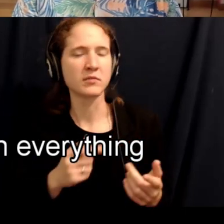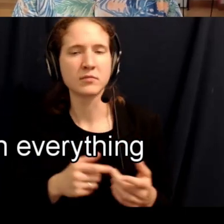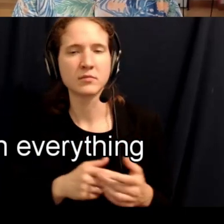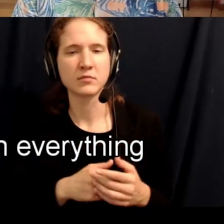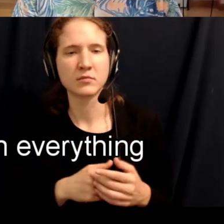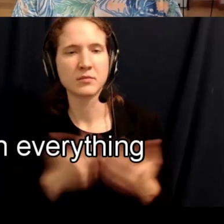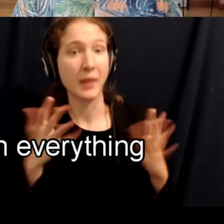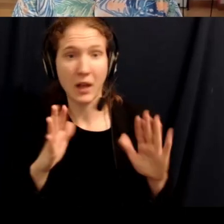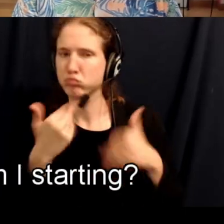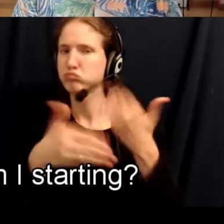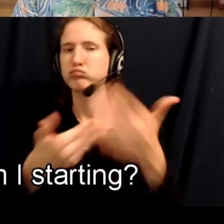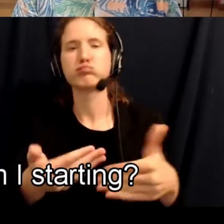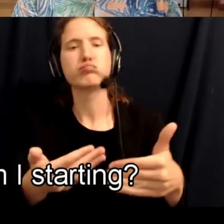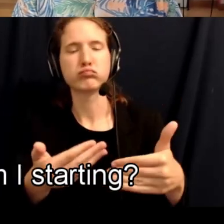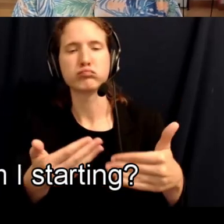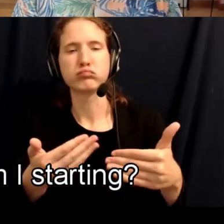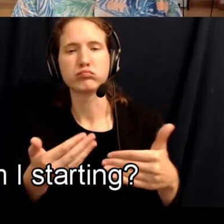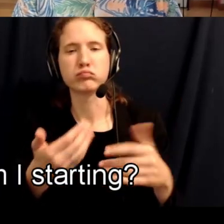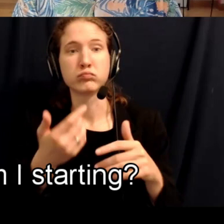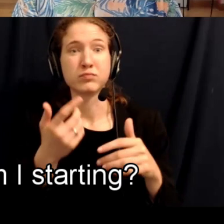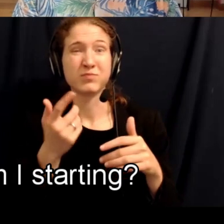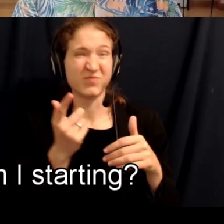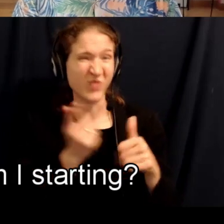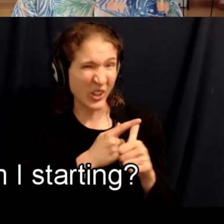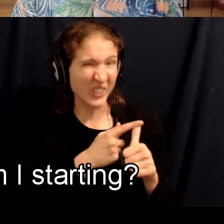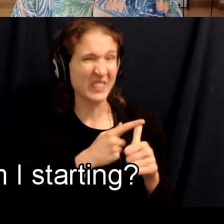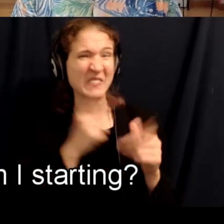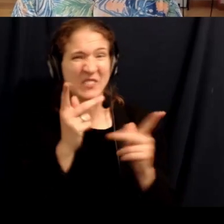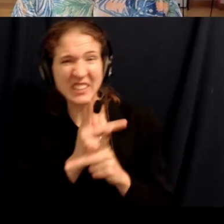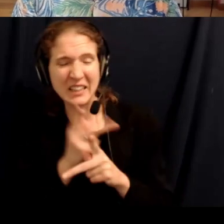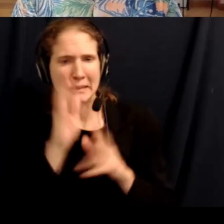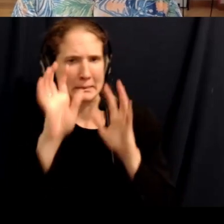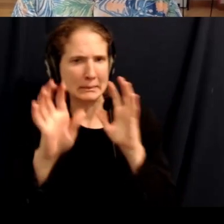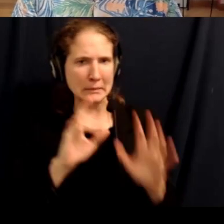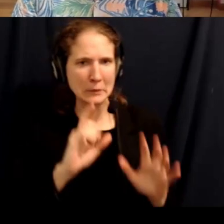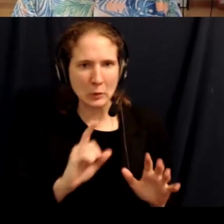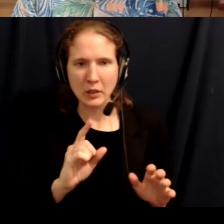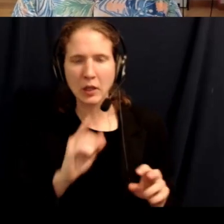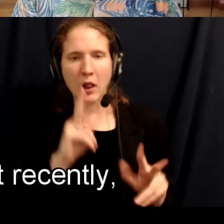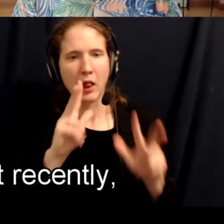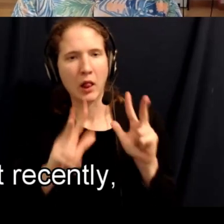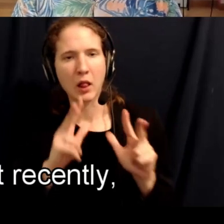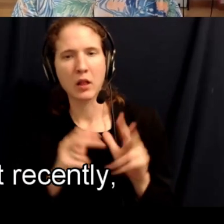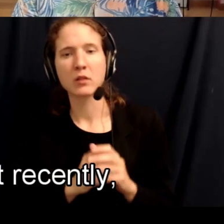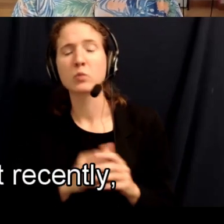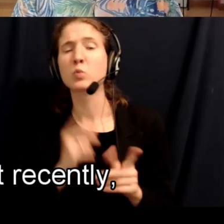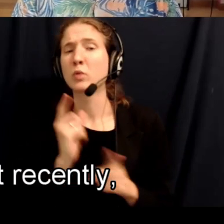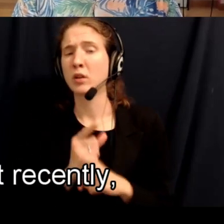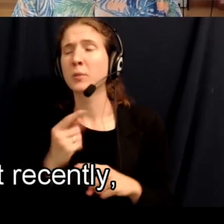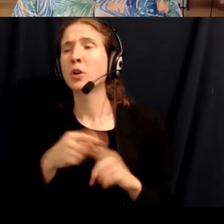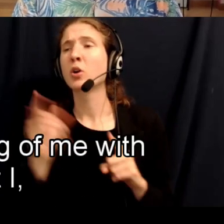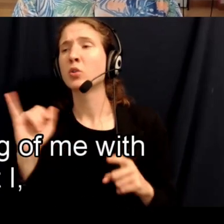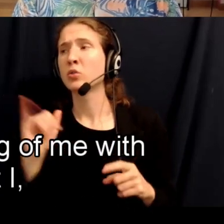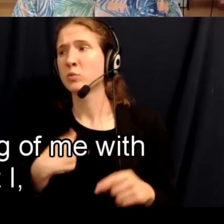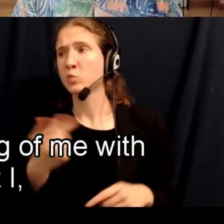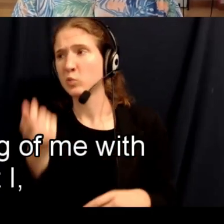then everything flows. But finding that, where am I starting? Mm. Right, but I also had just